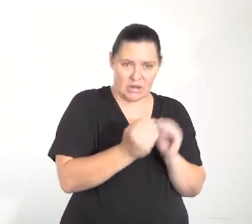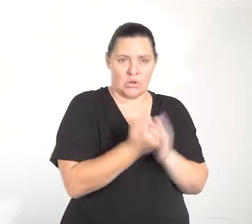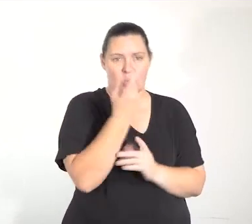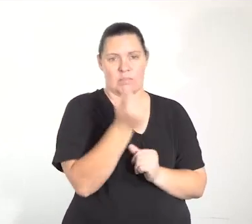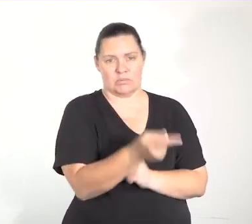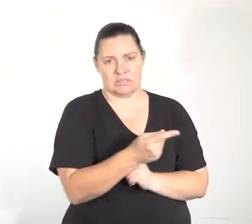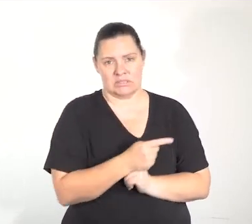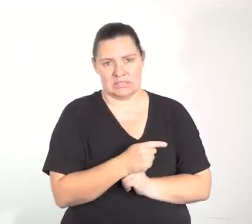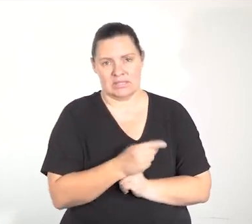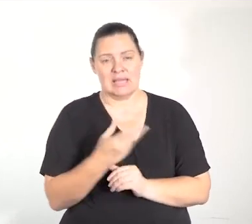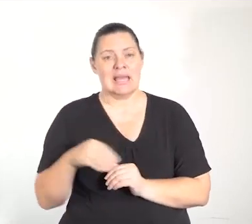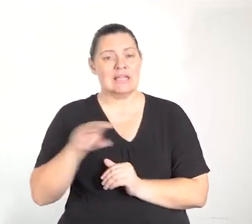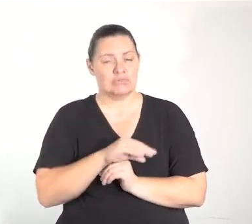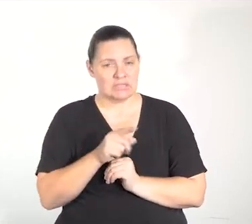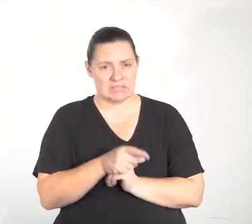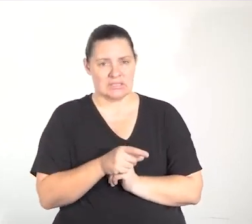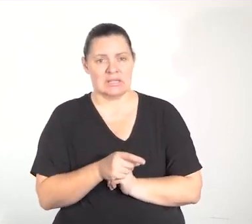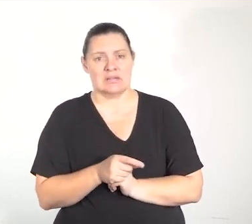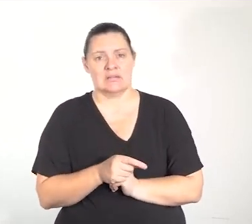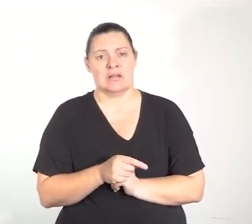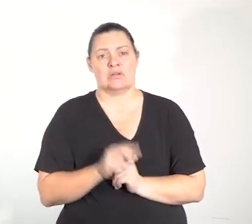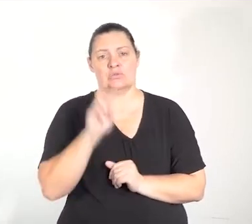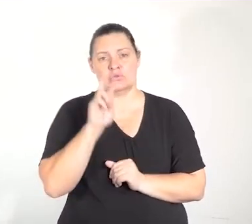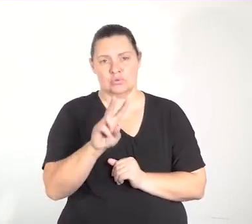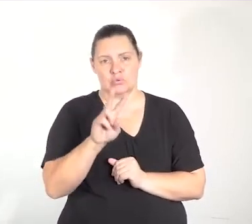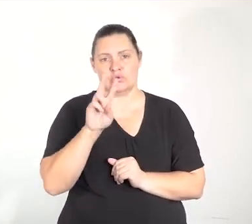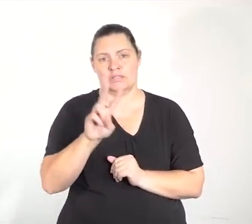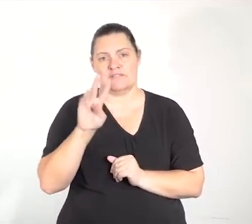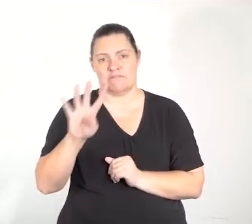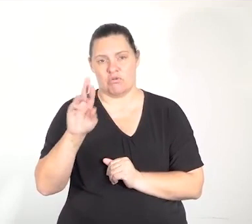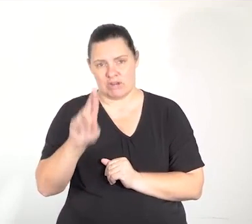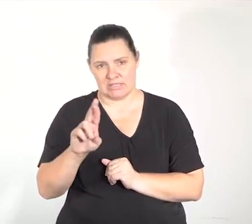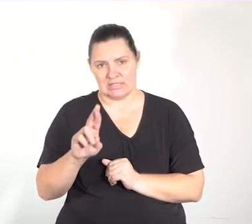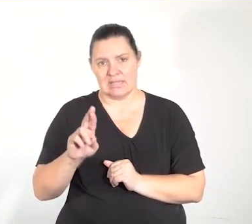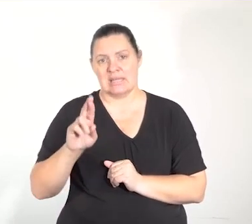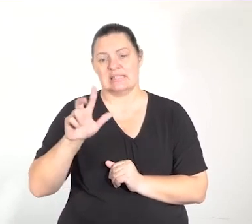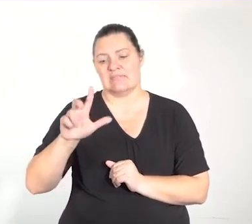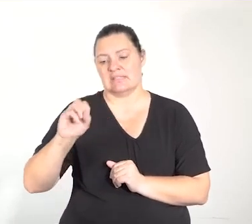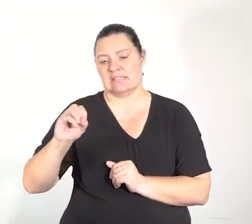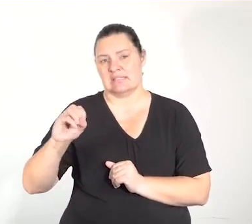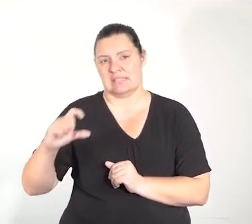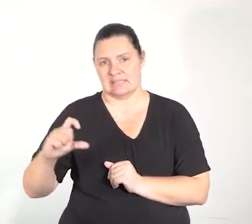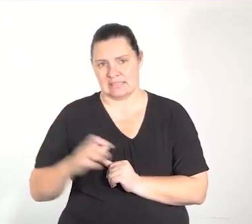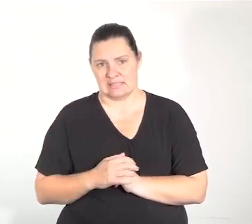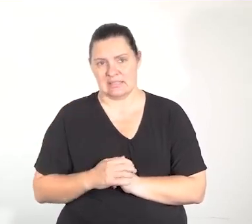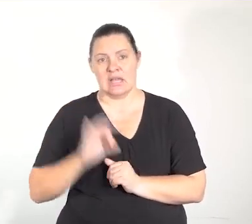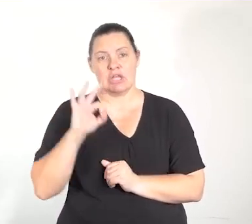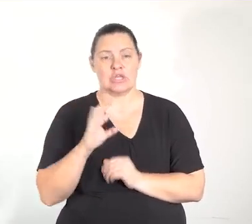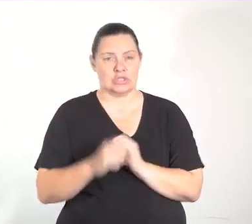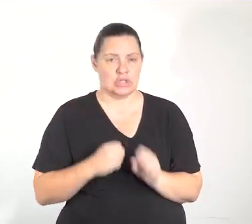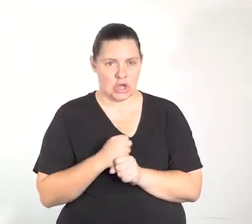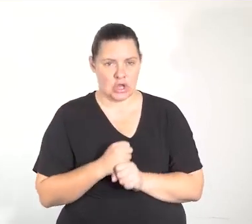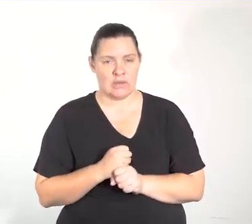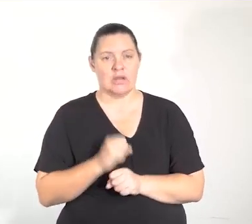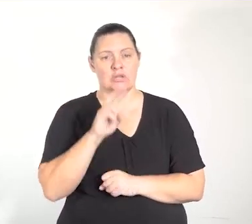amount. And that interest is calculated to be 224 rands and 70 cents. In the third year,